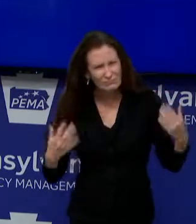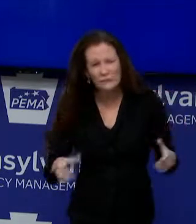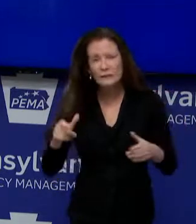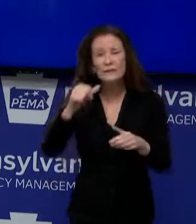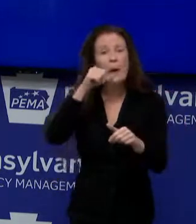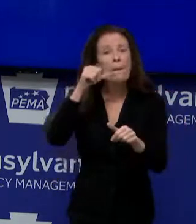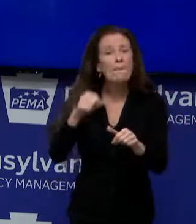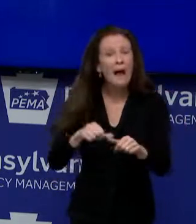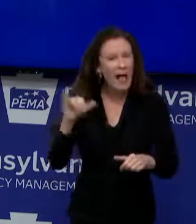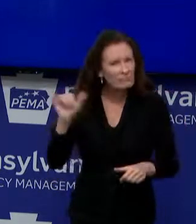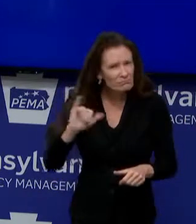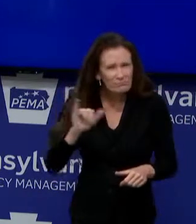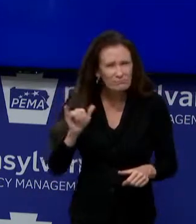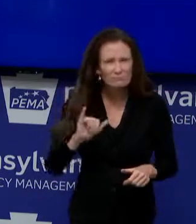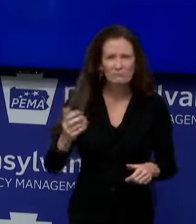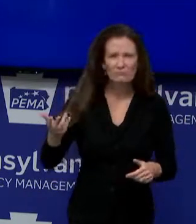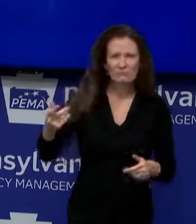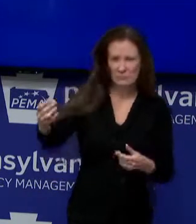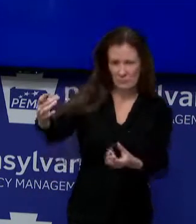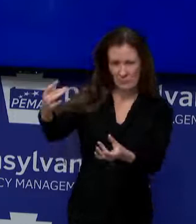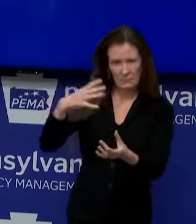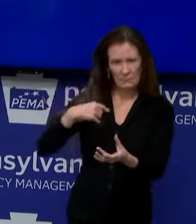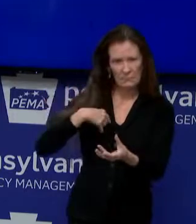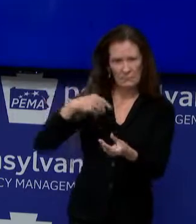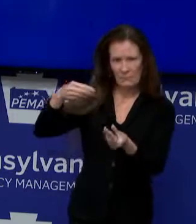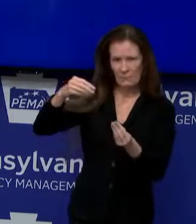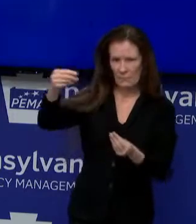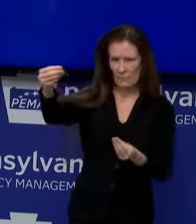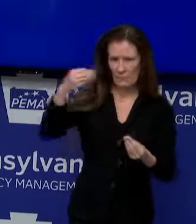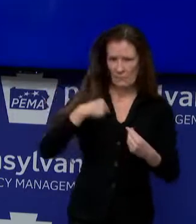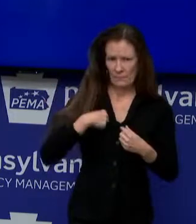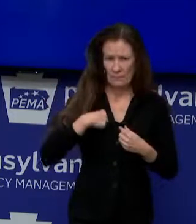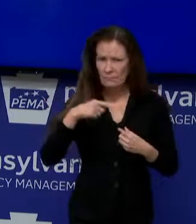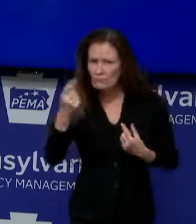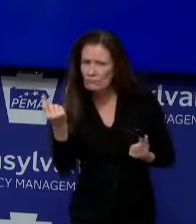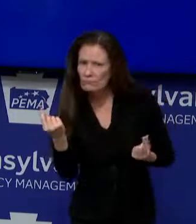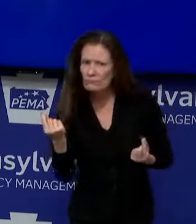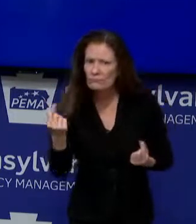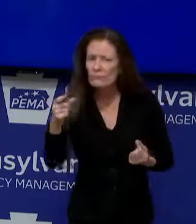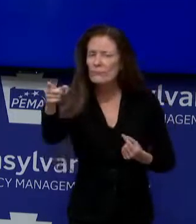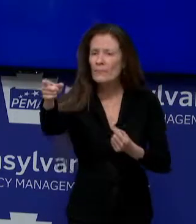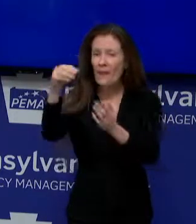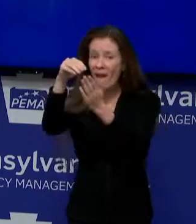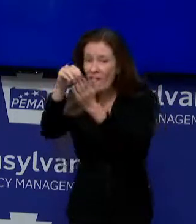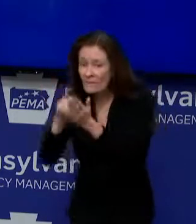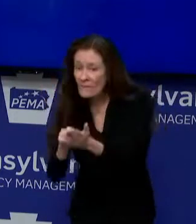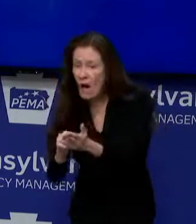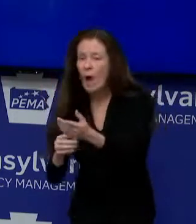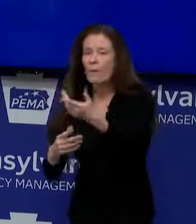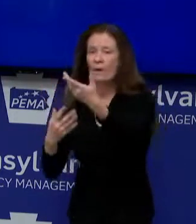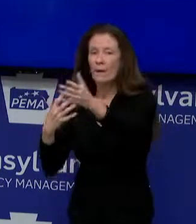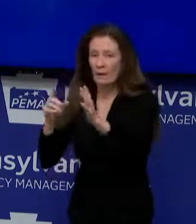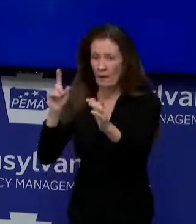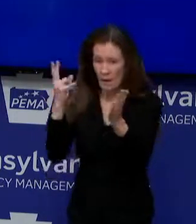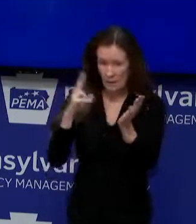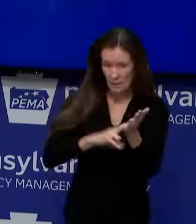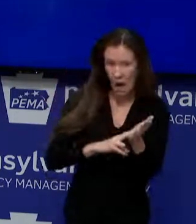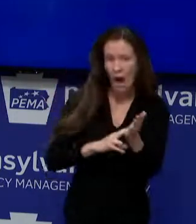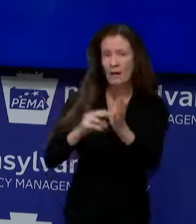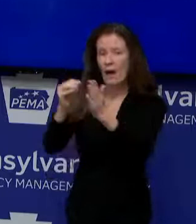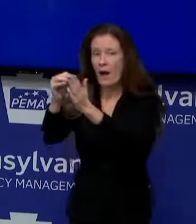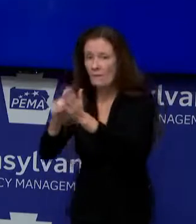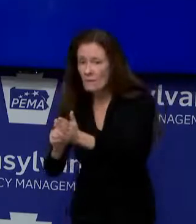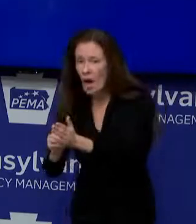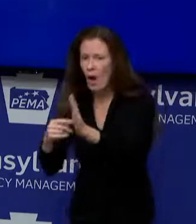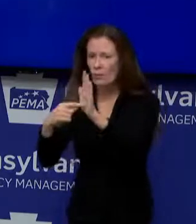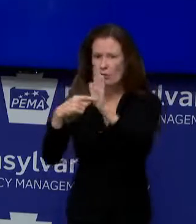approved. They go through extensive ID checking. They need to provide their driver's license or the last four of their social security numbers. They also have to